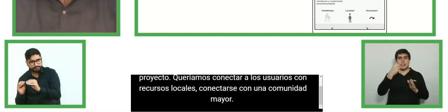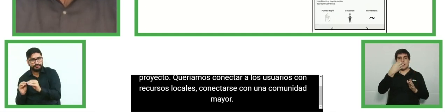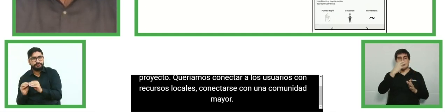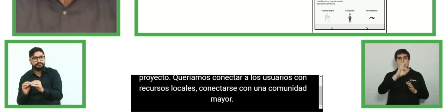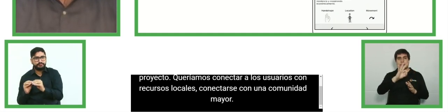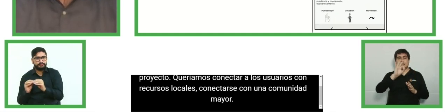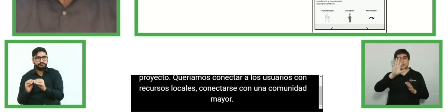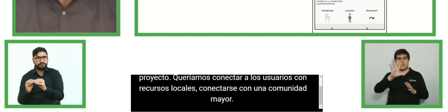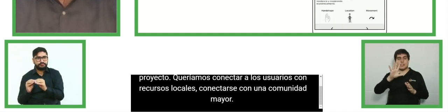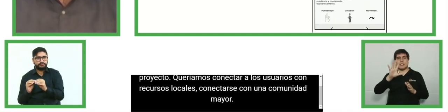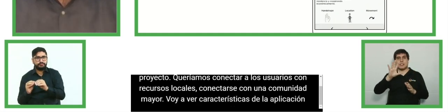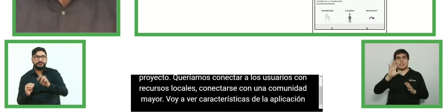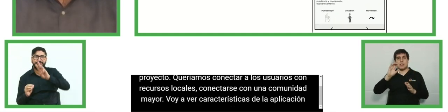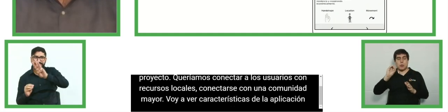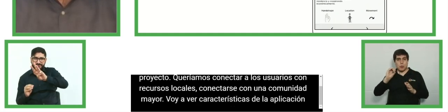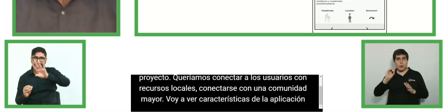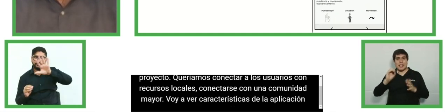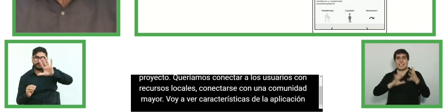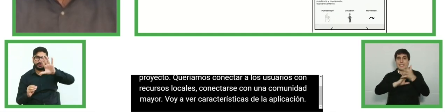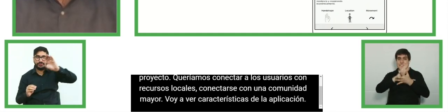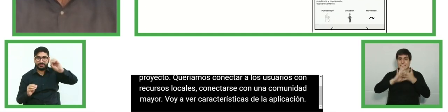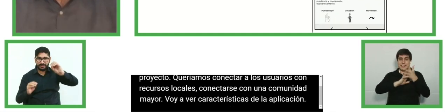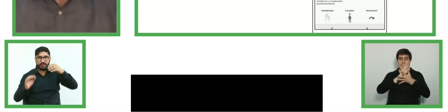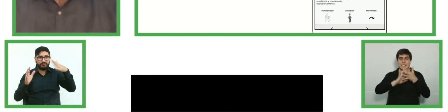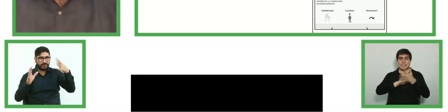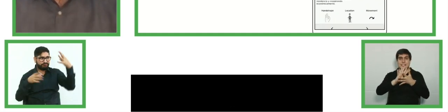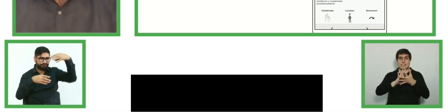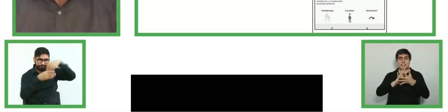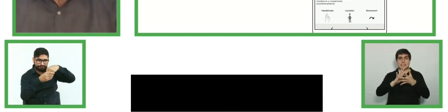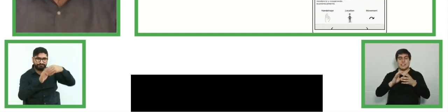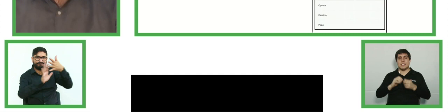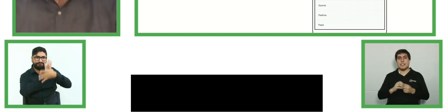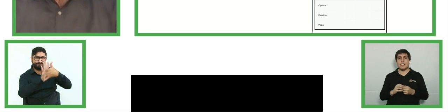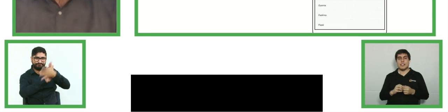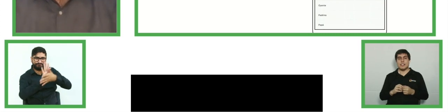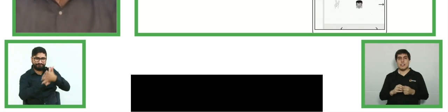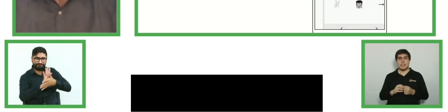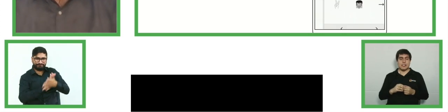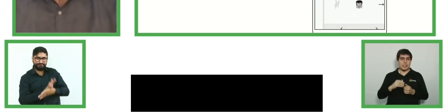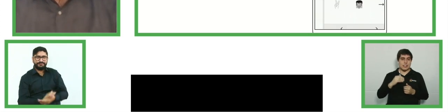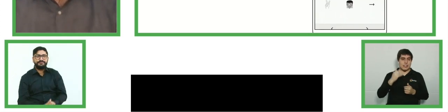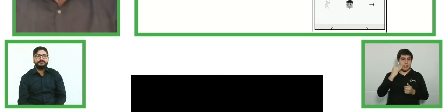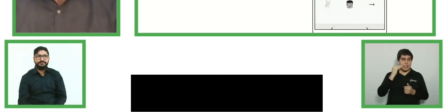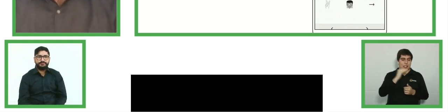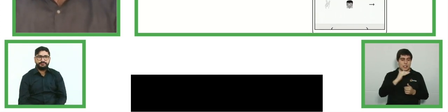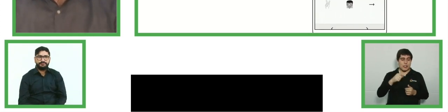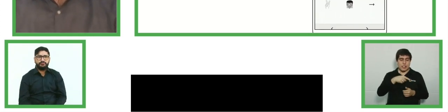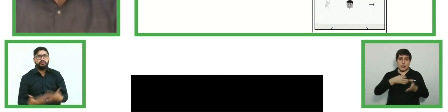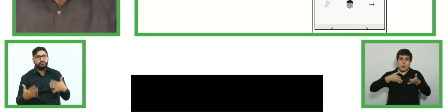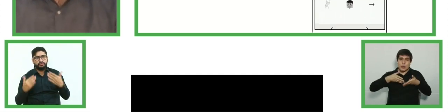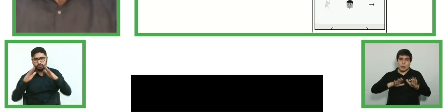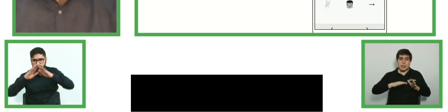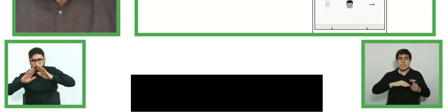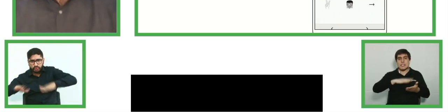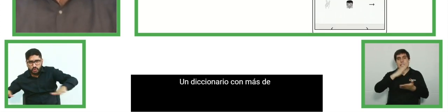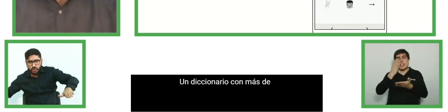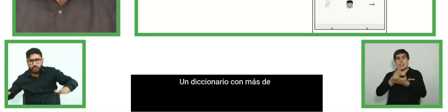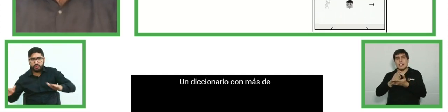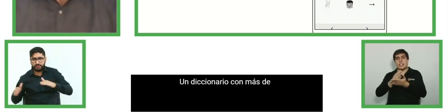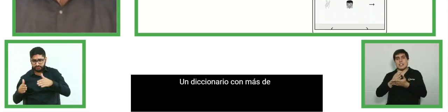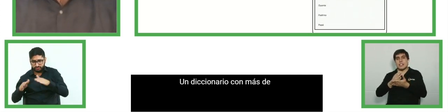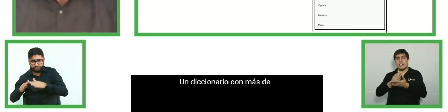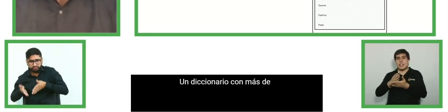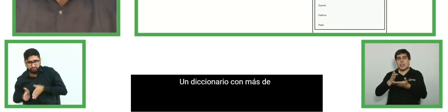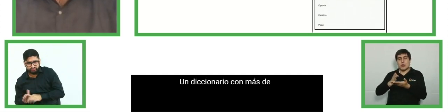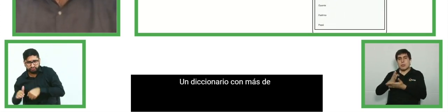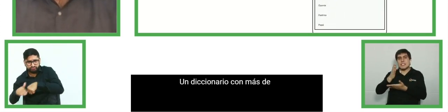birth to the early years of preschool and kindergarten. So from birth to 5 and 6. And we have filmed